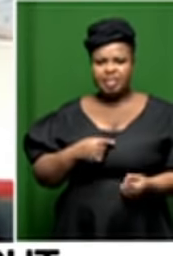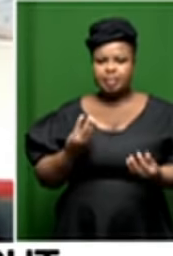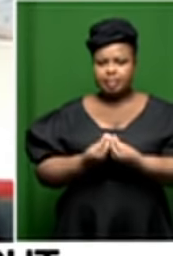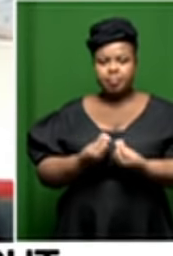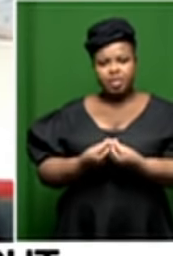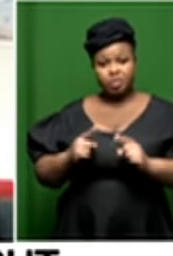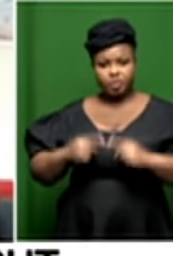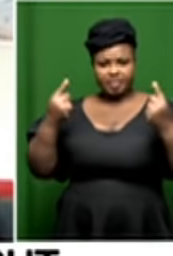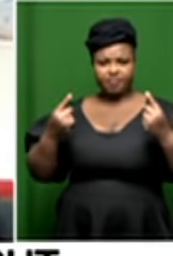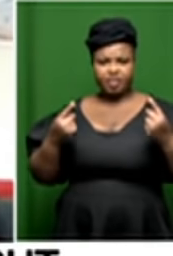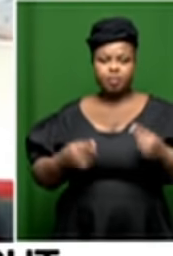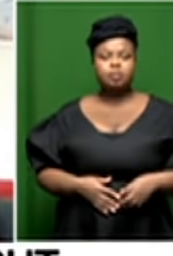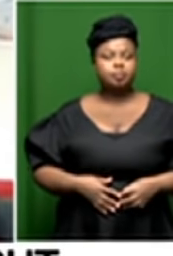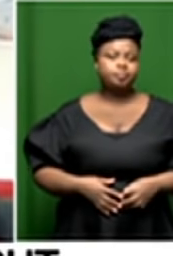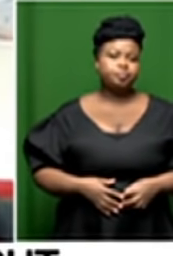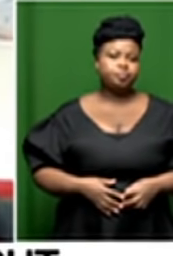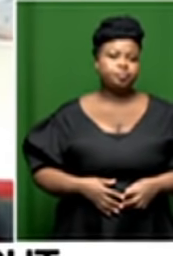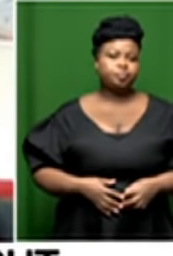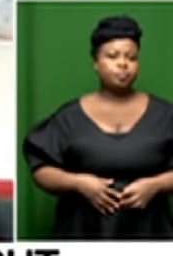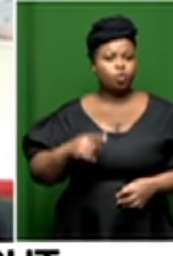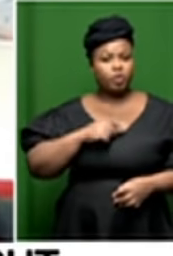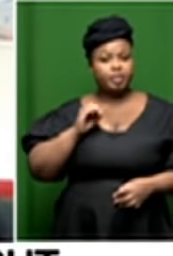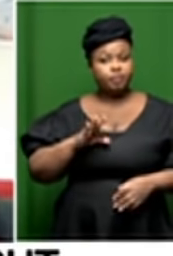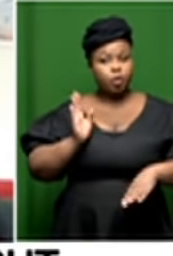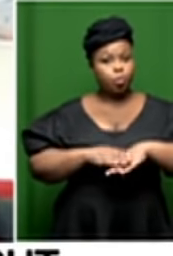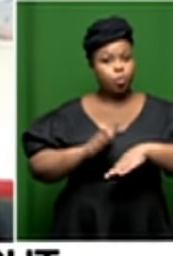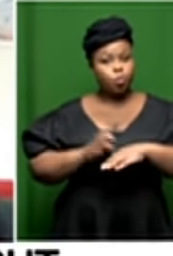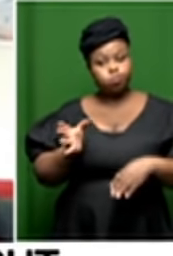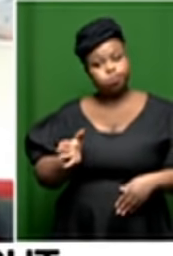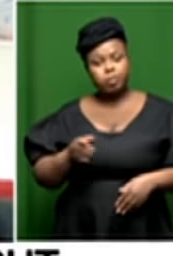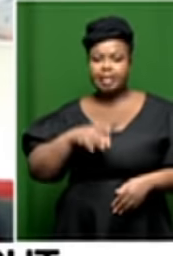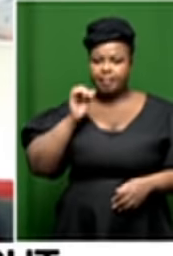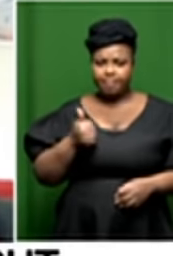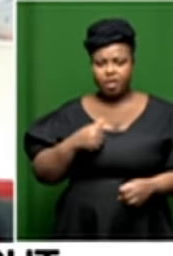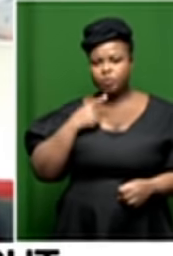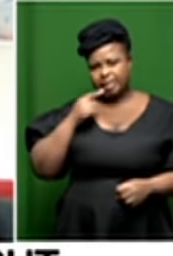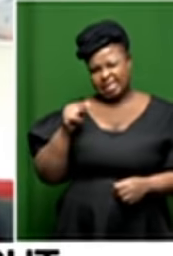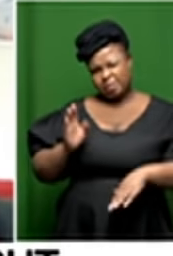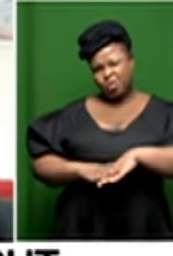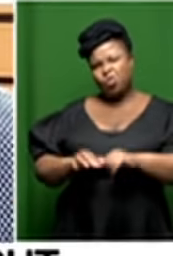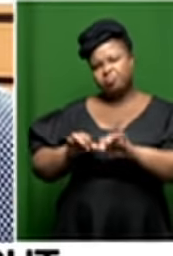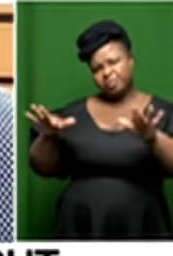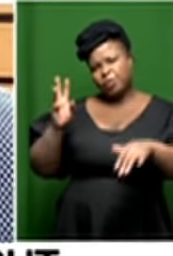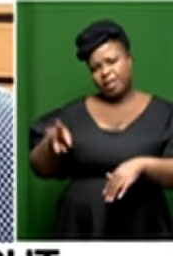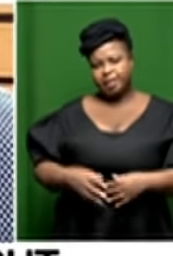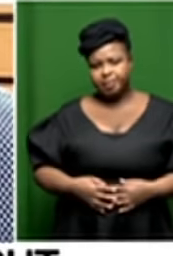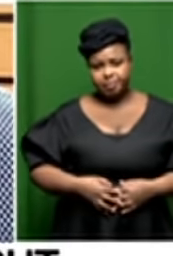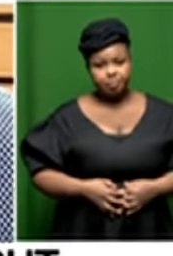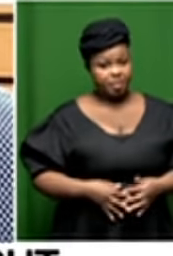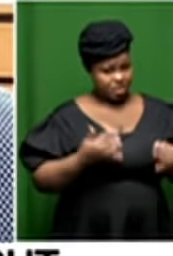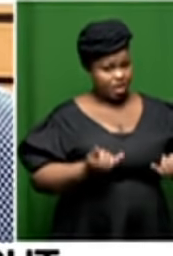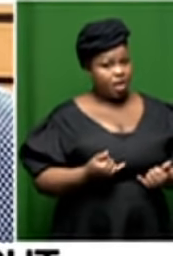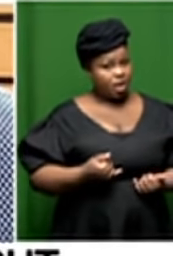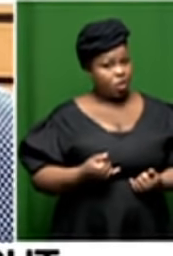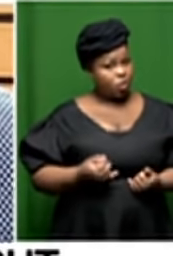advantage. And if that starts increasing in numbers, then that's something that we flag as being potentially important. Is it increasing in